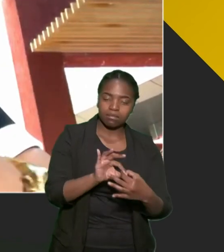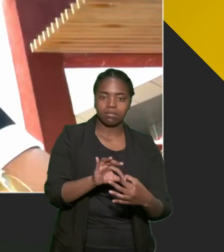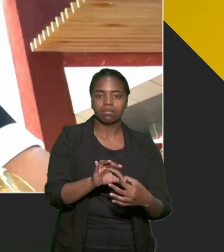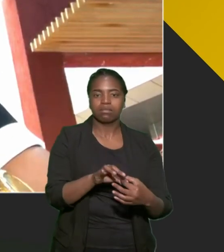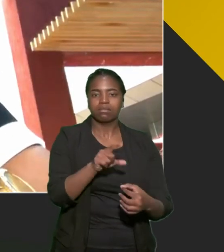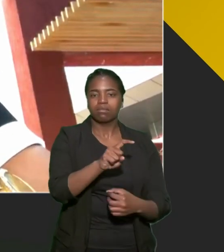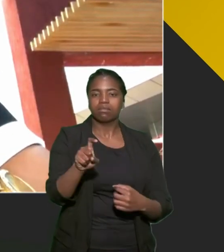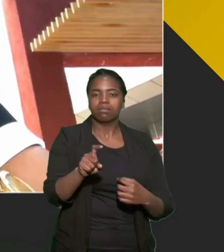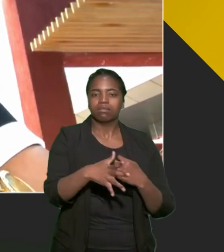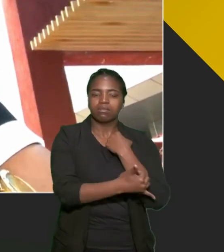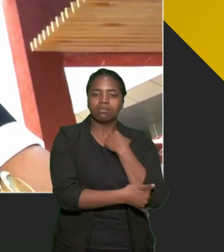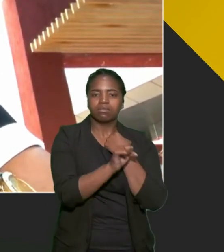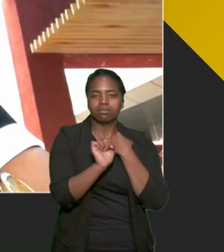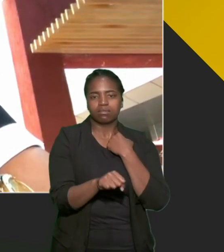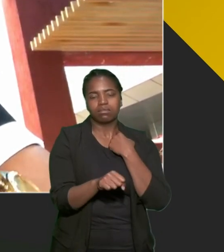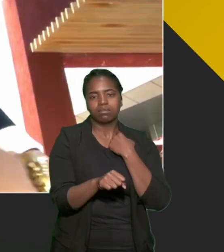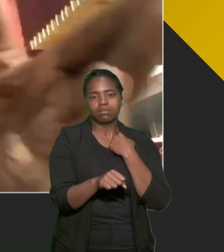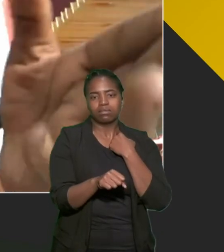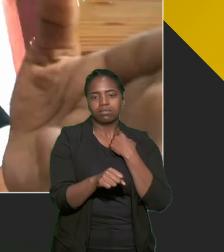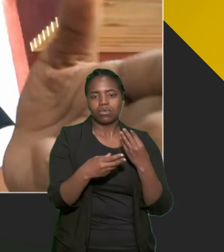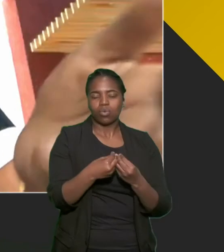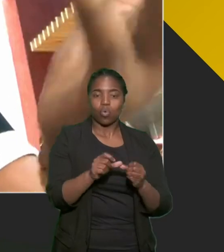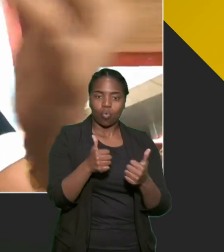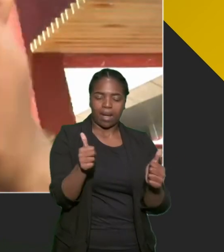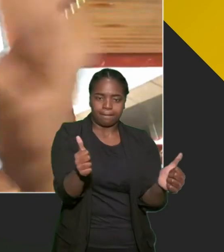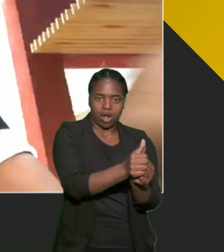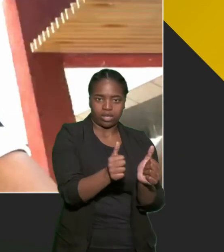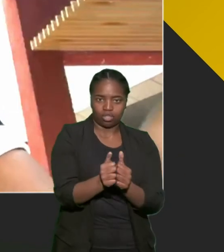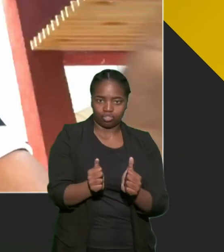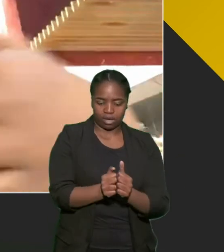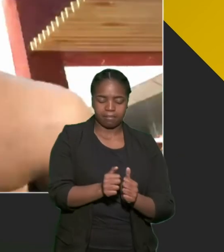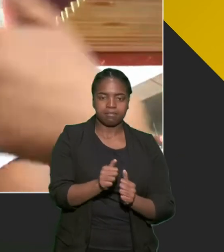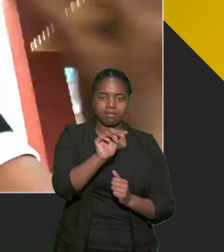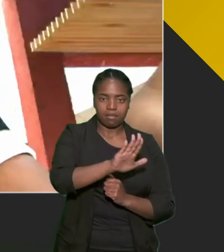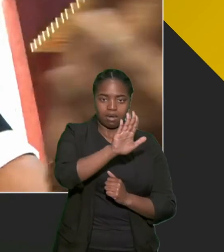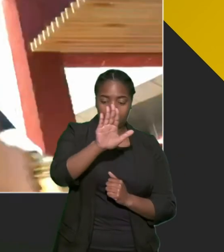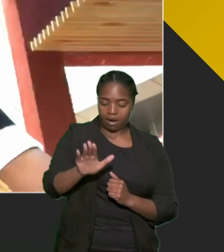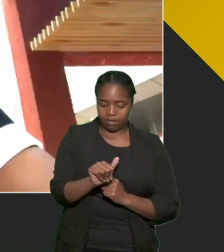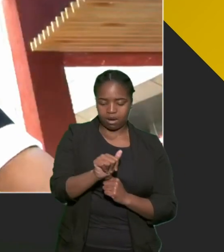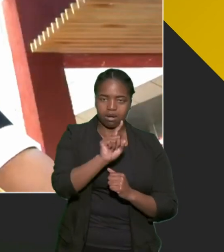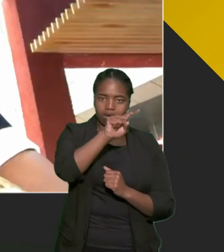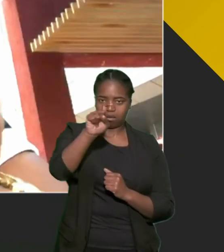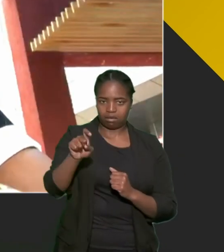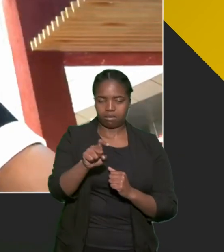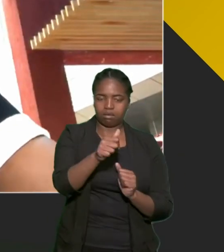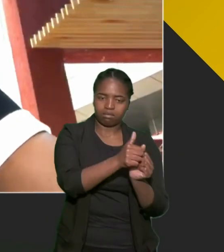here in Rwanda, and also good partnerships with neighboring countries and foreign countries.